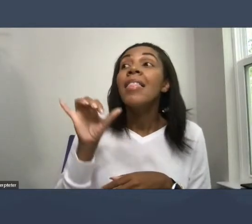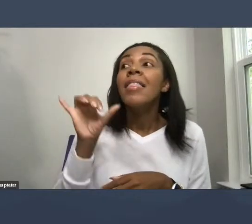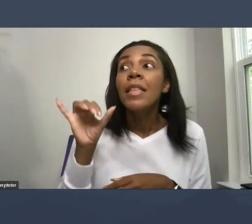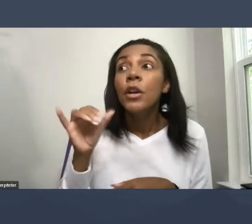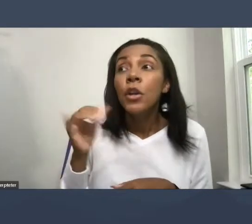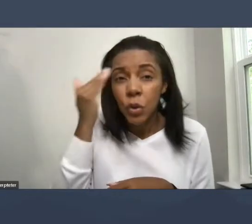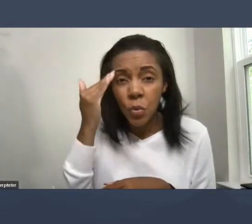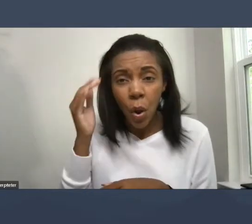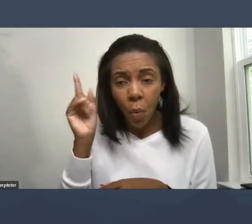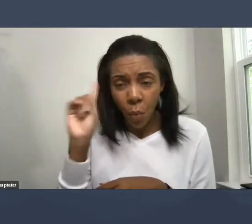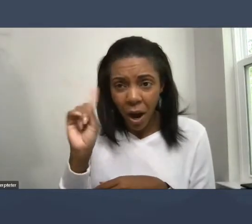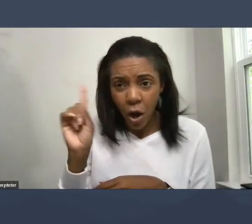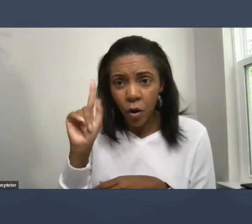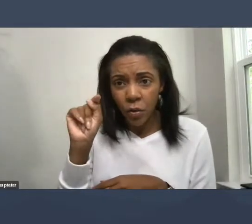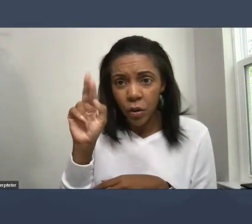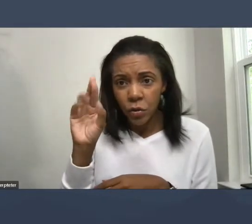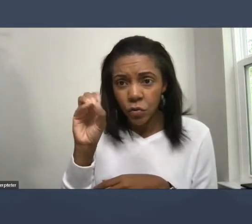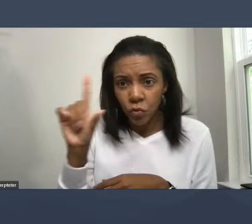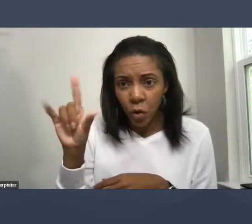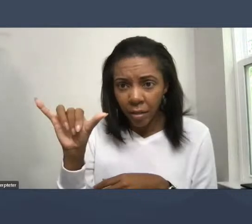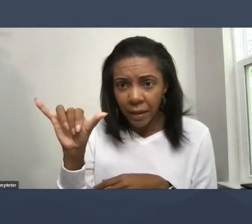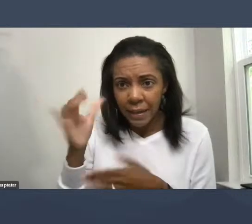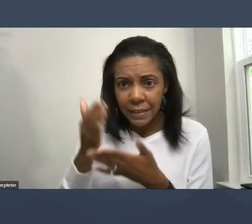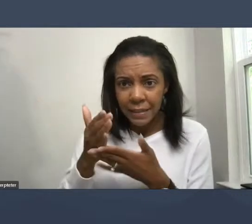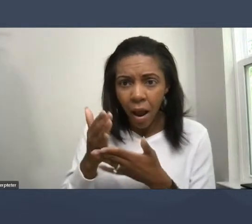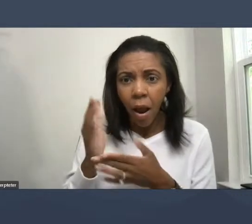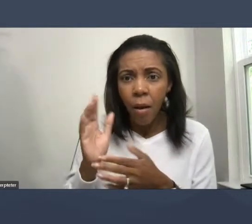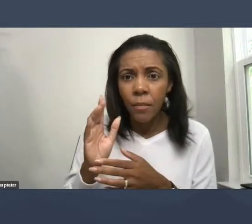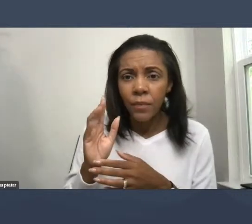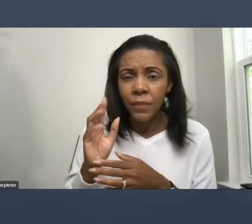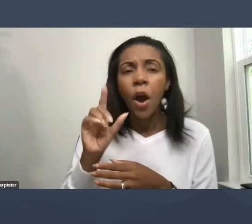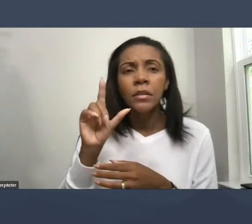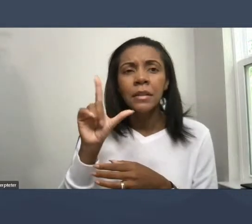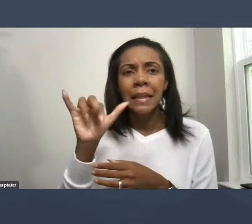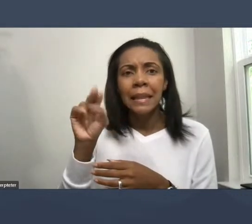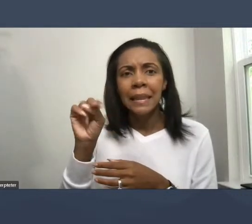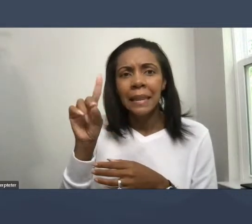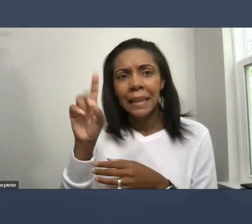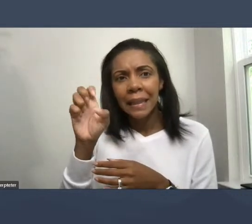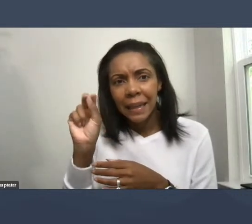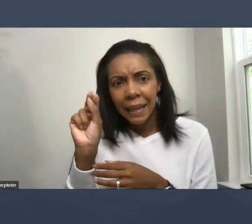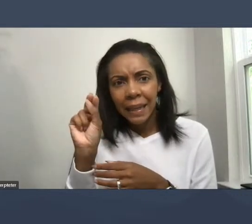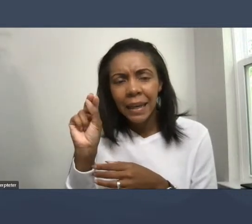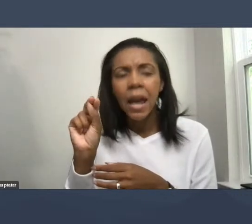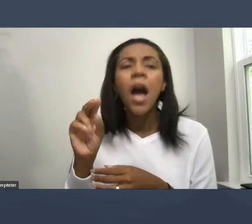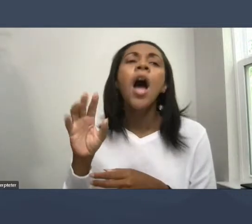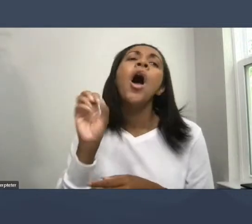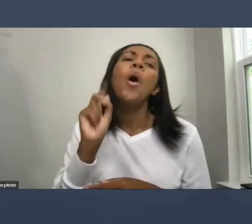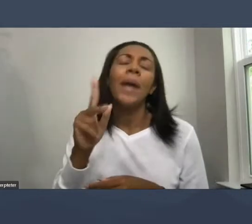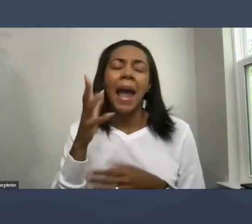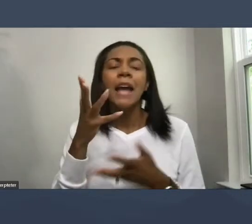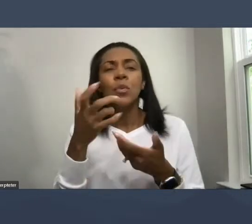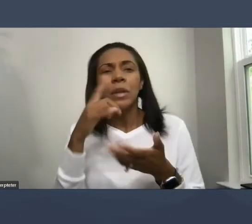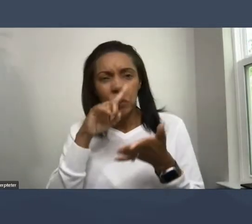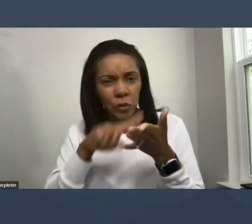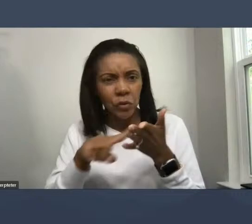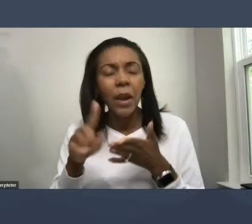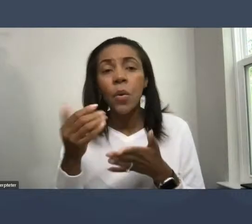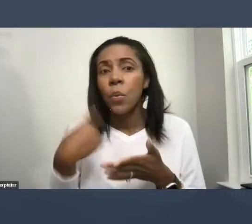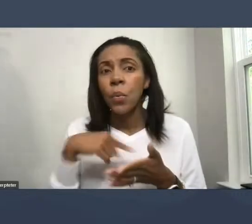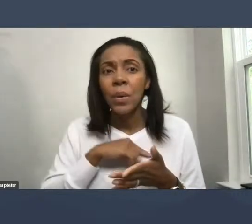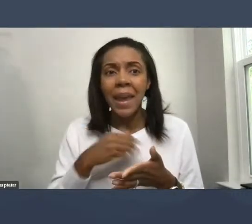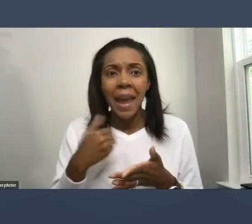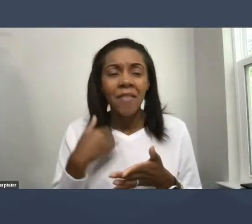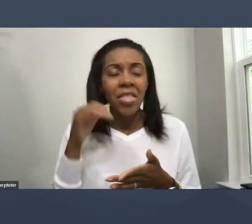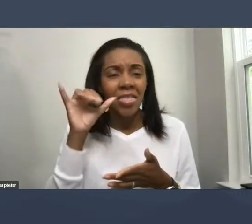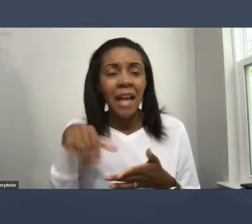you know what the trolley stop is. Okay. North Linden. Okay. So I just wanted to make sure that we had that